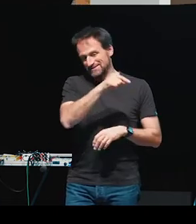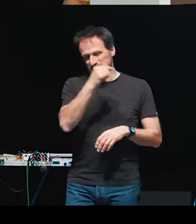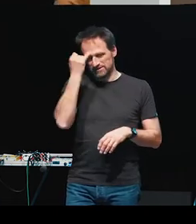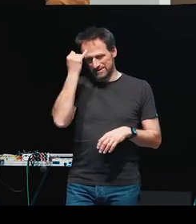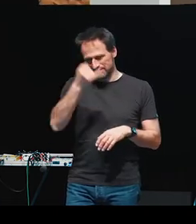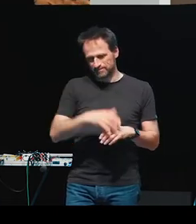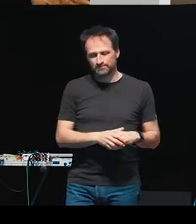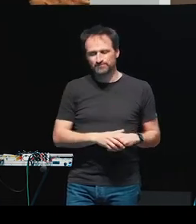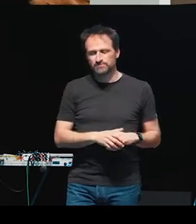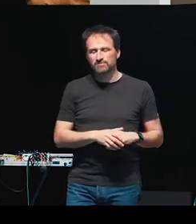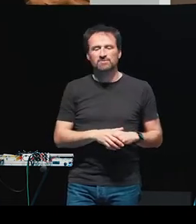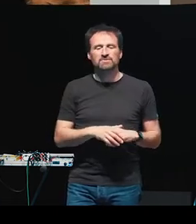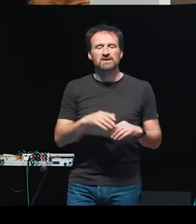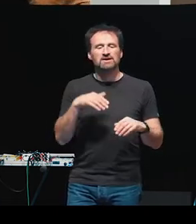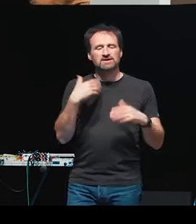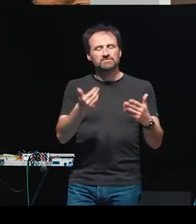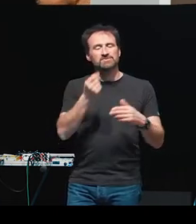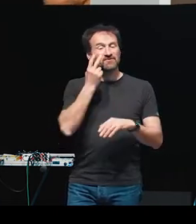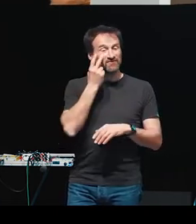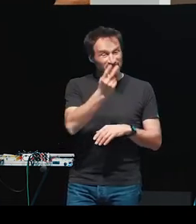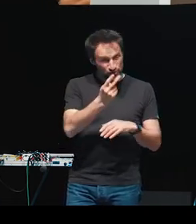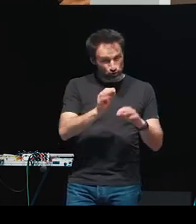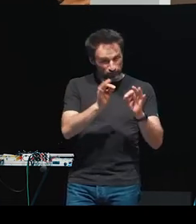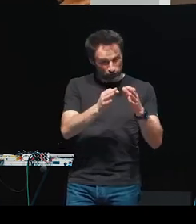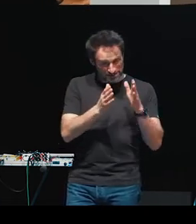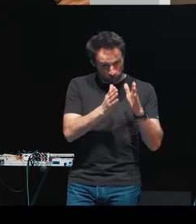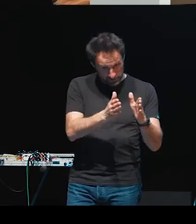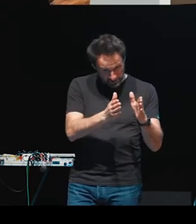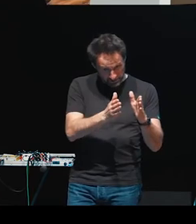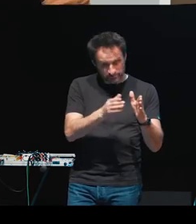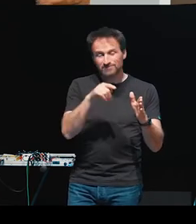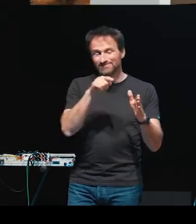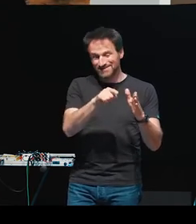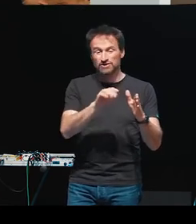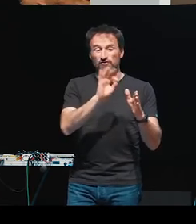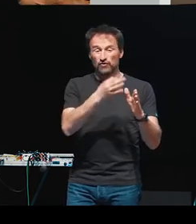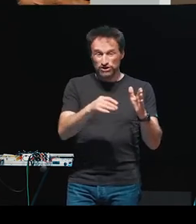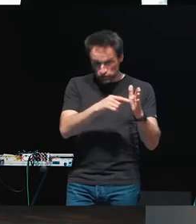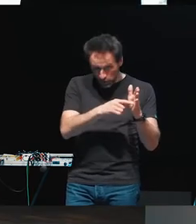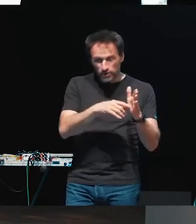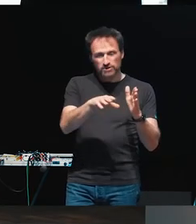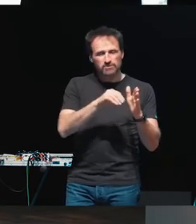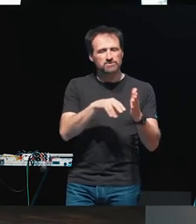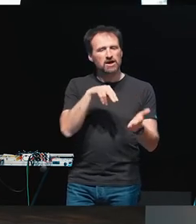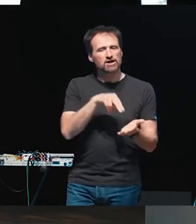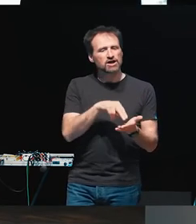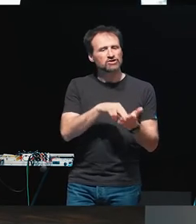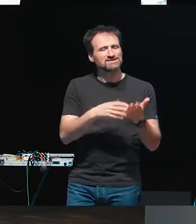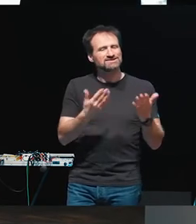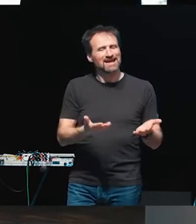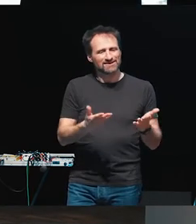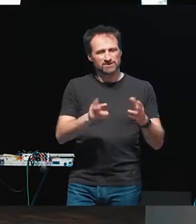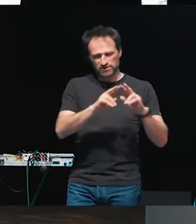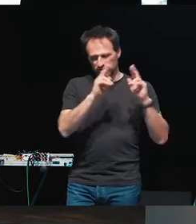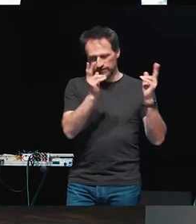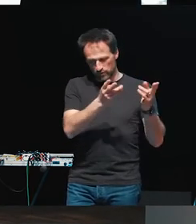where we have a view function, which is a function which takes the current state of the world, that is called the model,